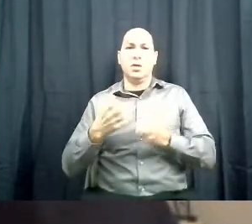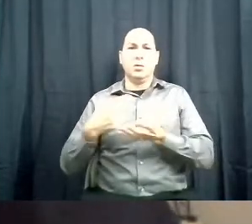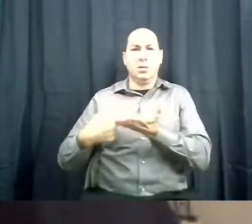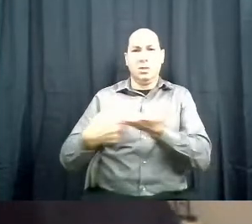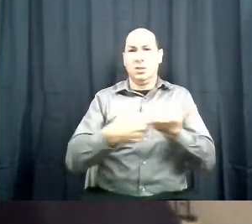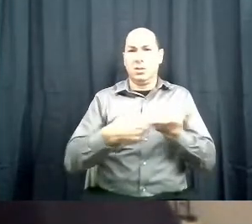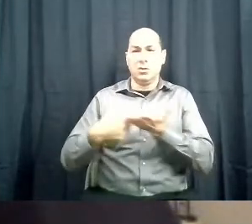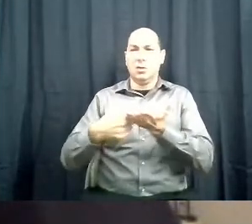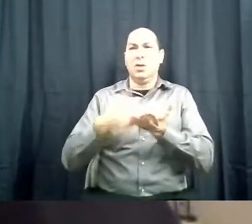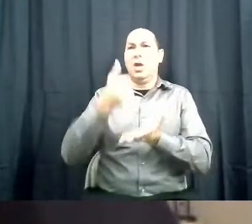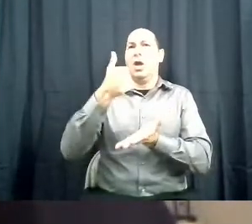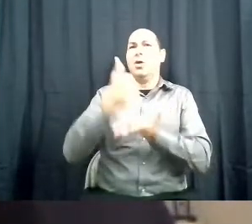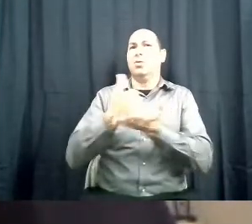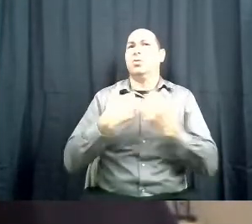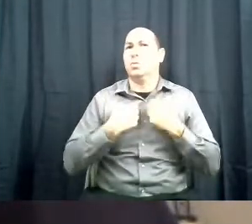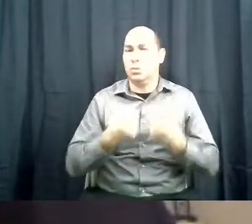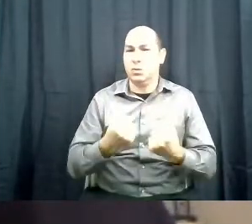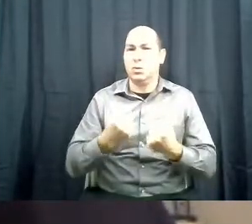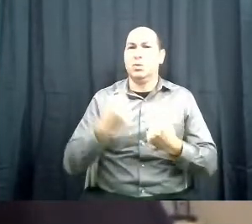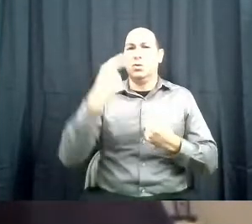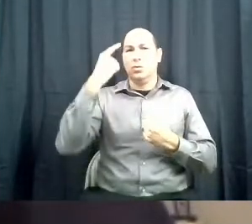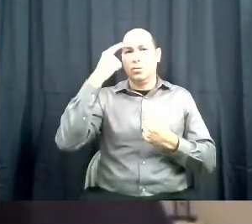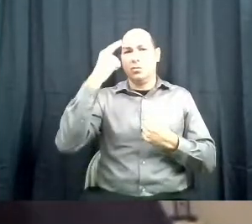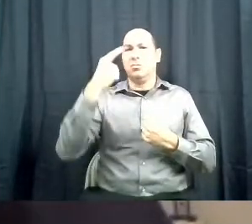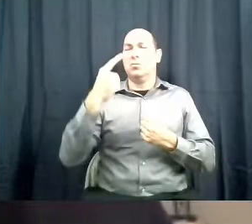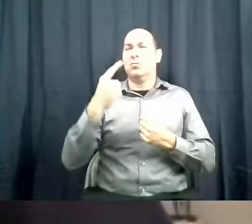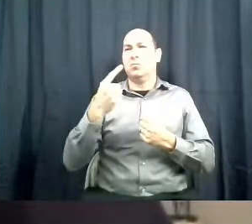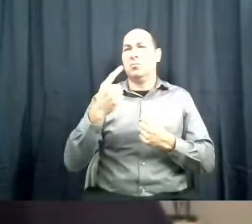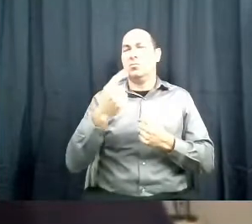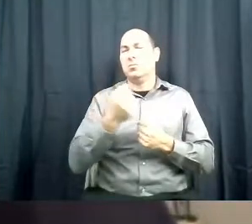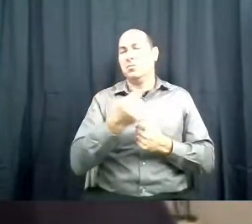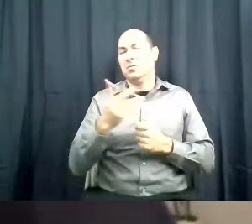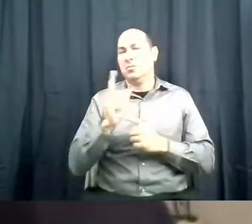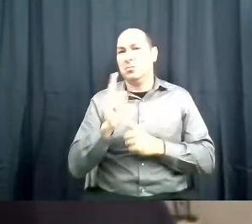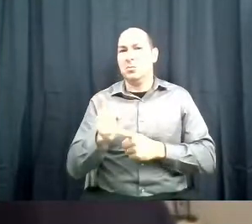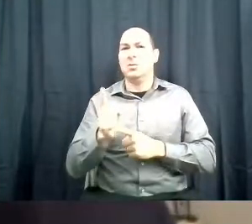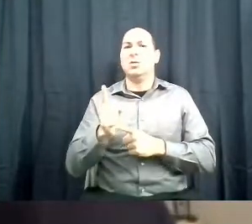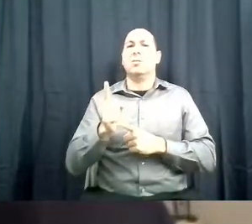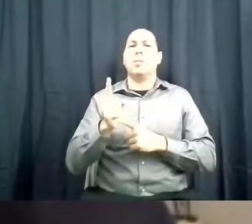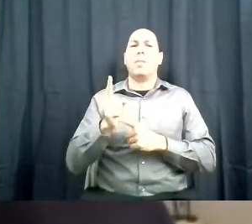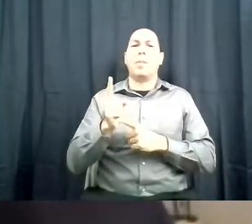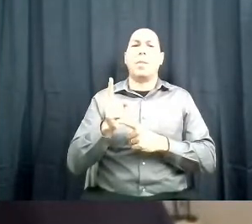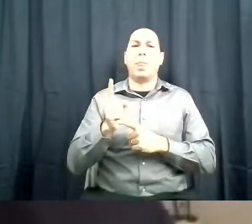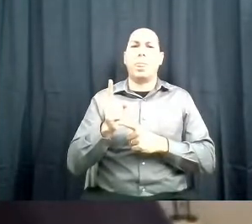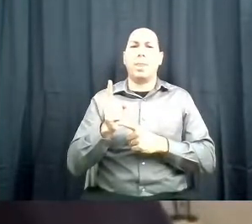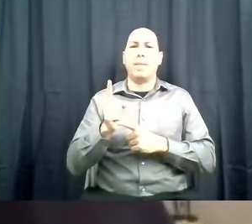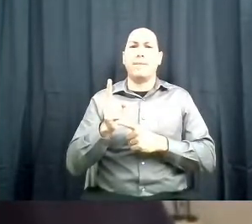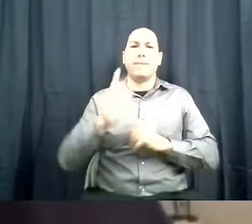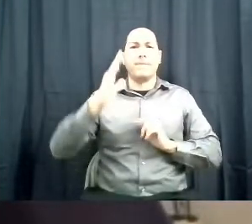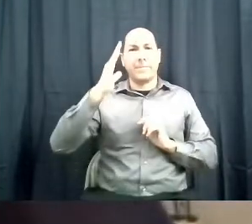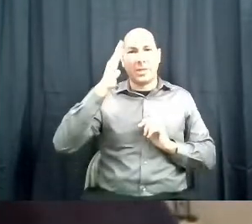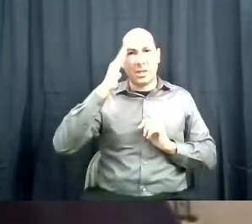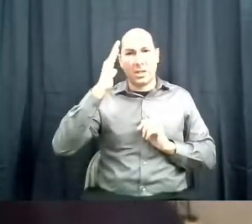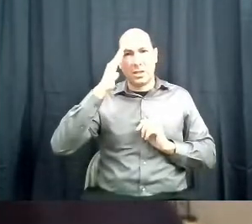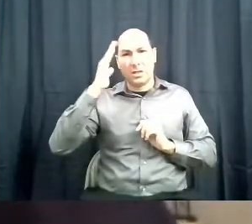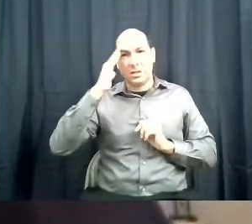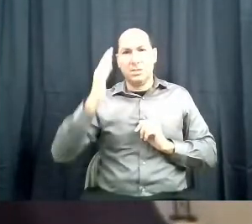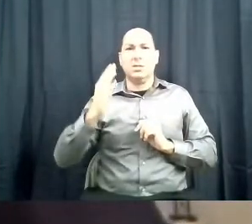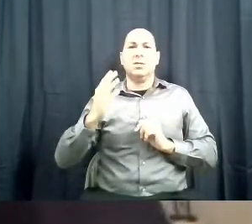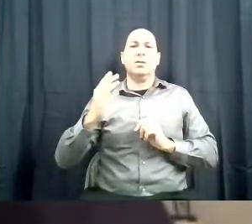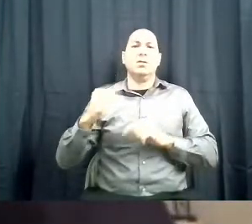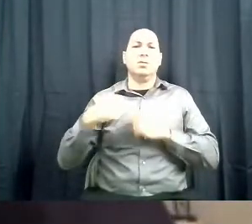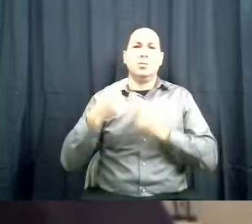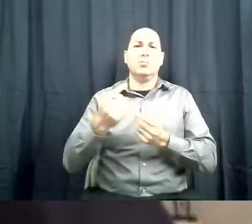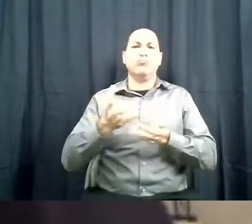because, you know, when we're talking about deals and getting deals done, I know the conversation always reverts back